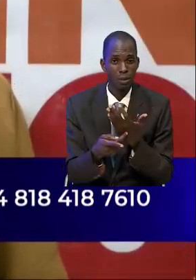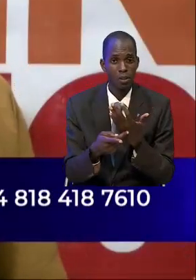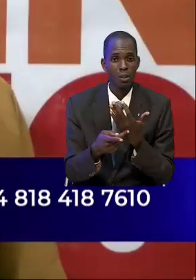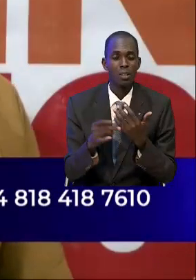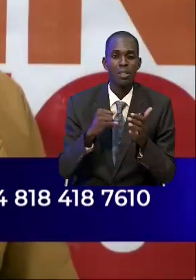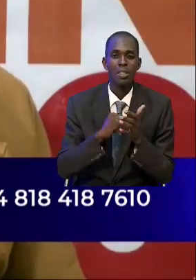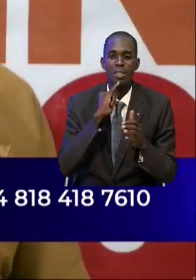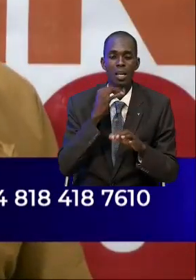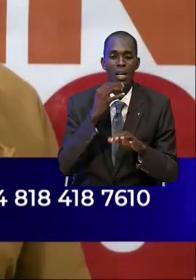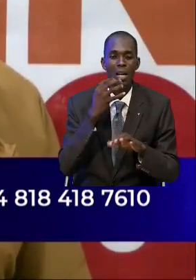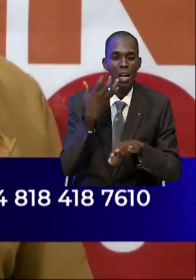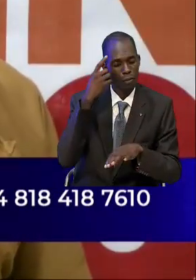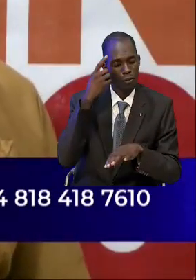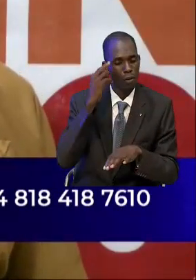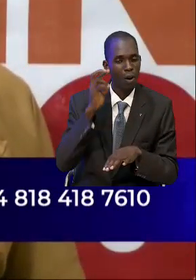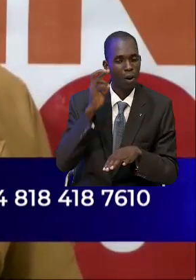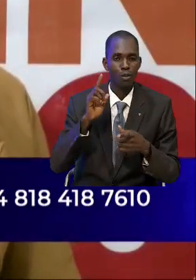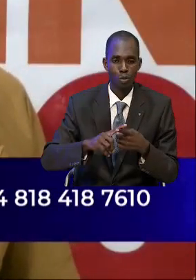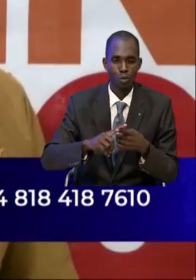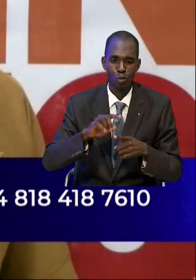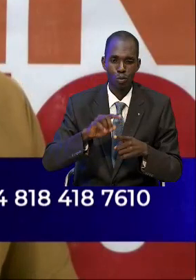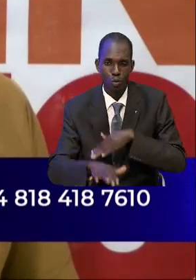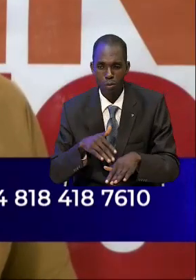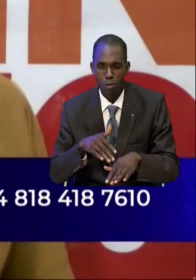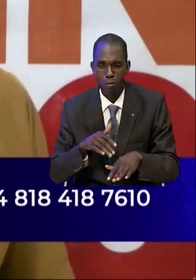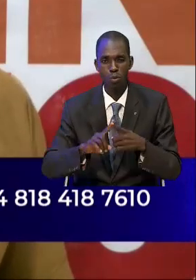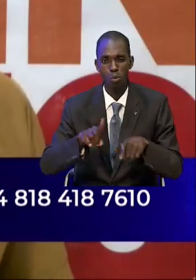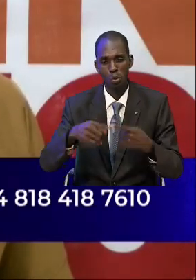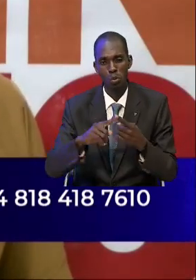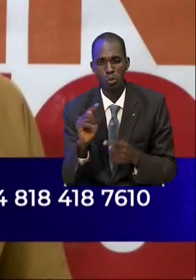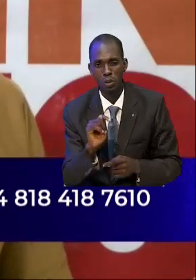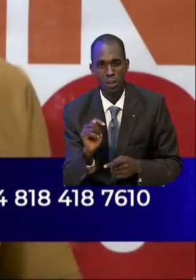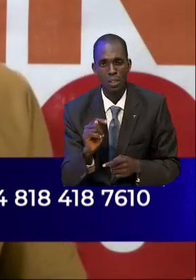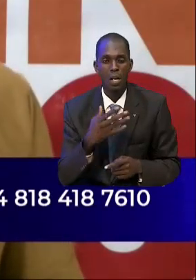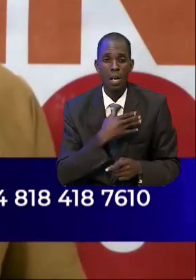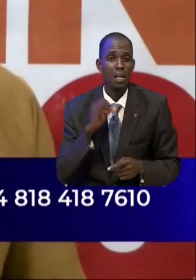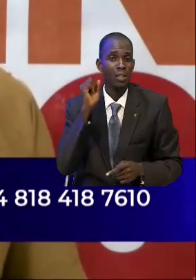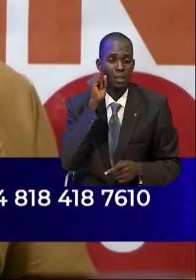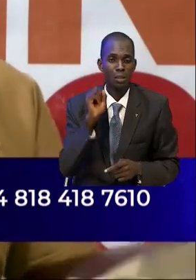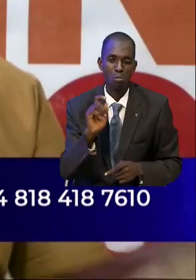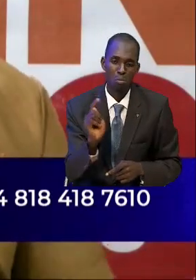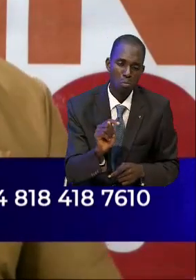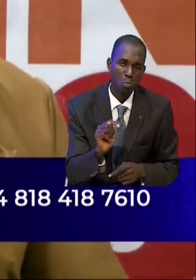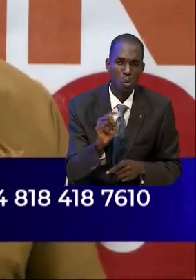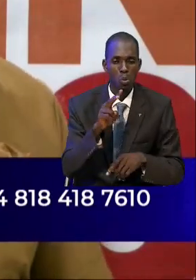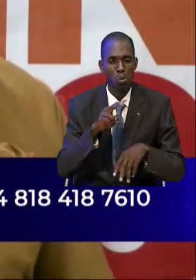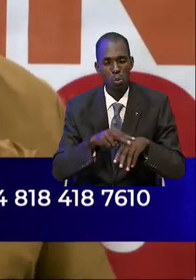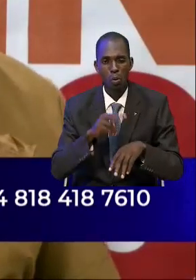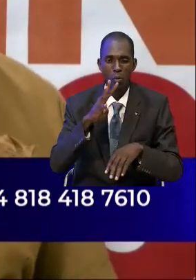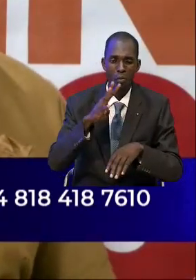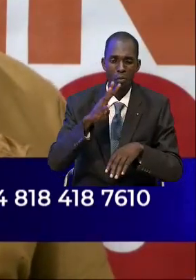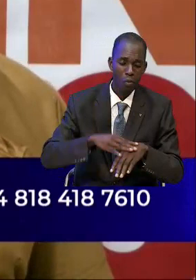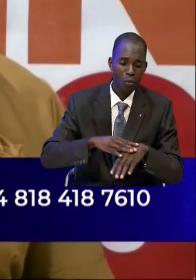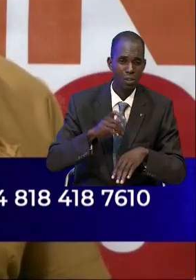this crusade, she's hardly for her to get up and by herself to go and urinate. And